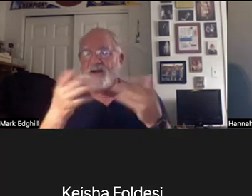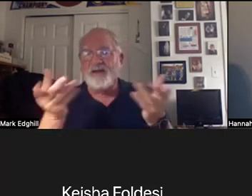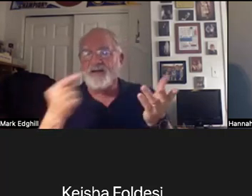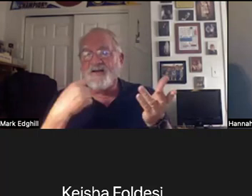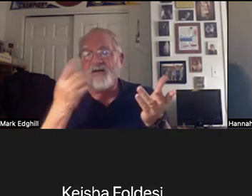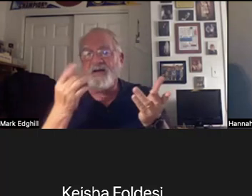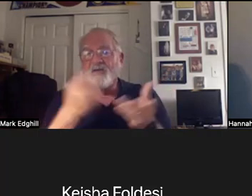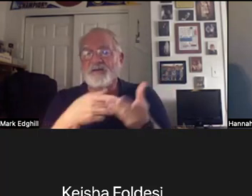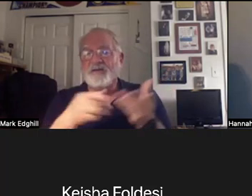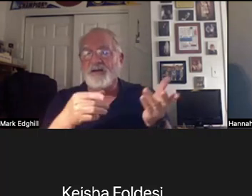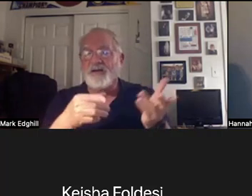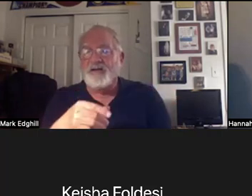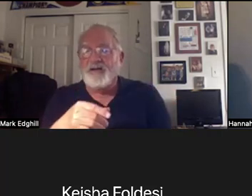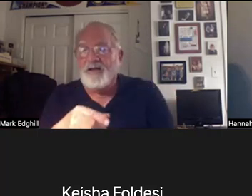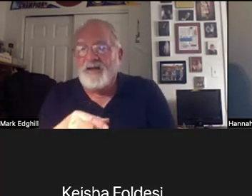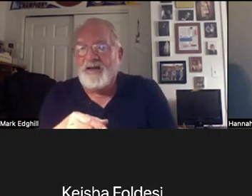far?